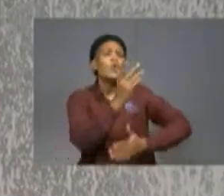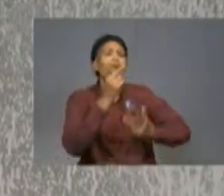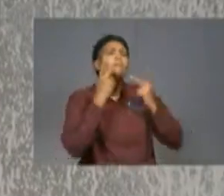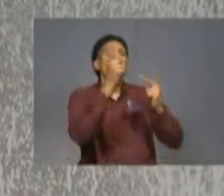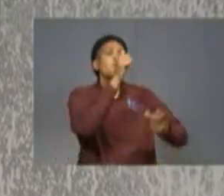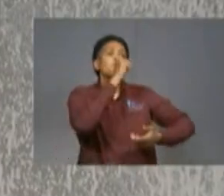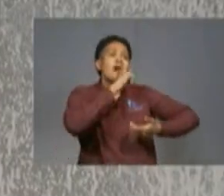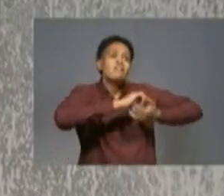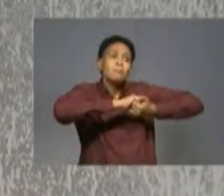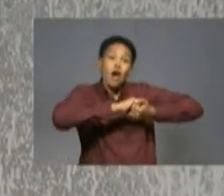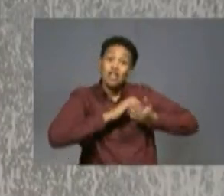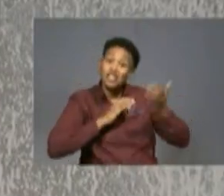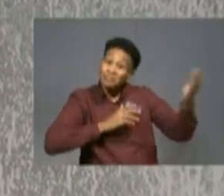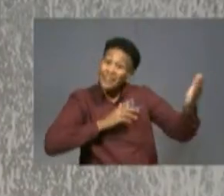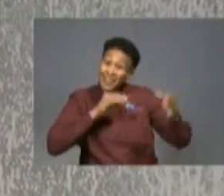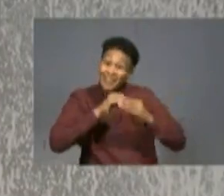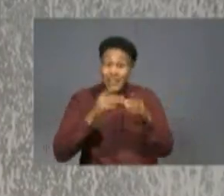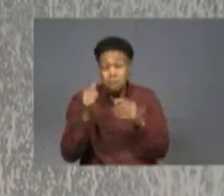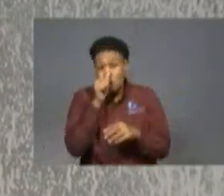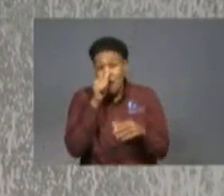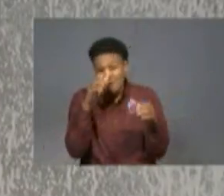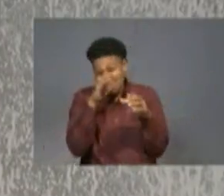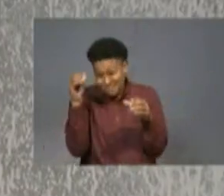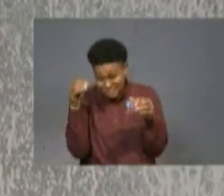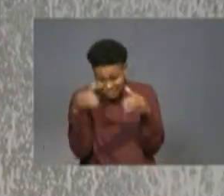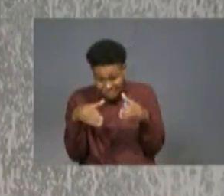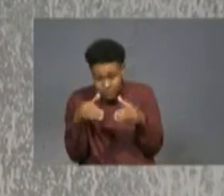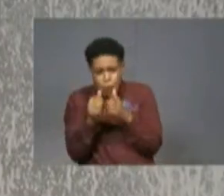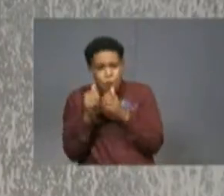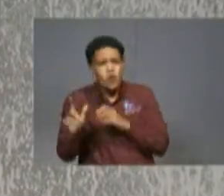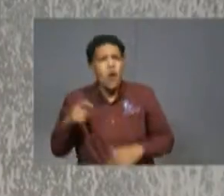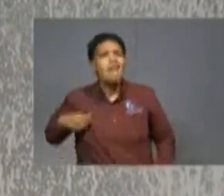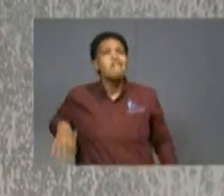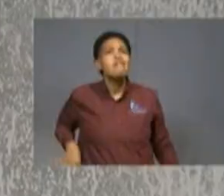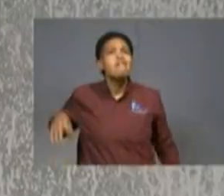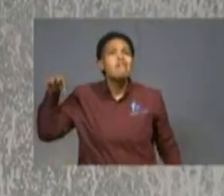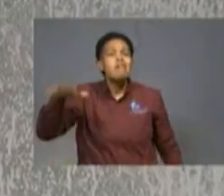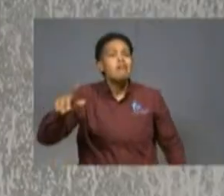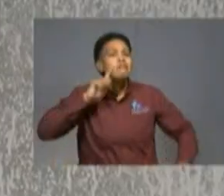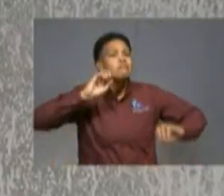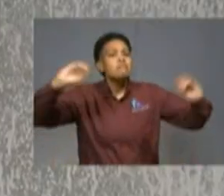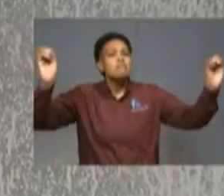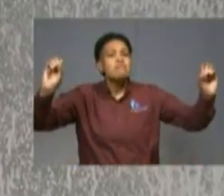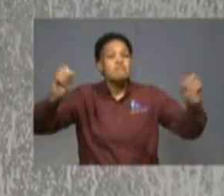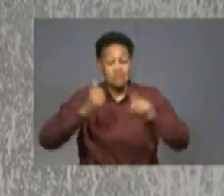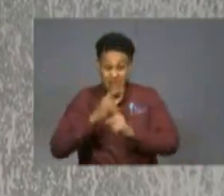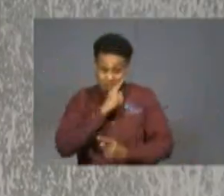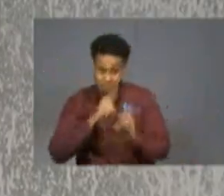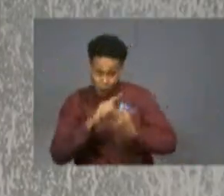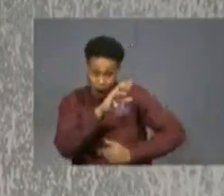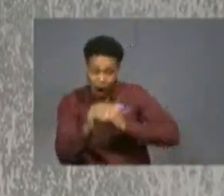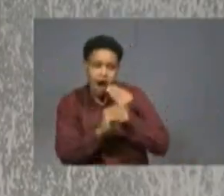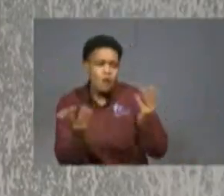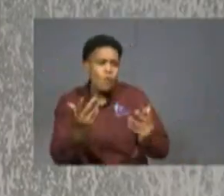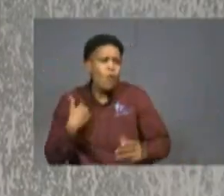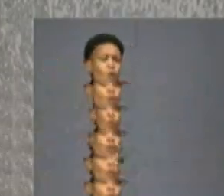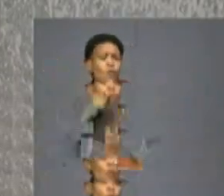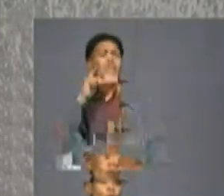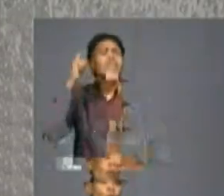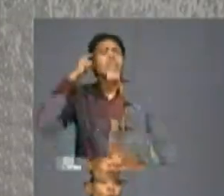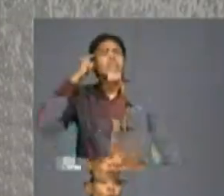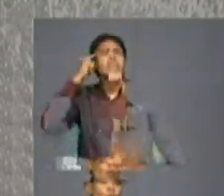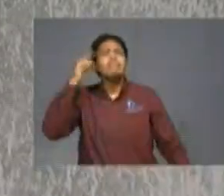public-private partnership in the private sector without having to pay for this. And we have brought together